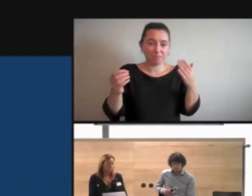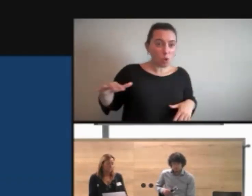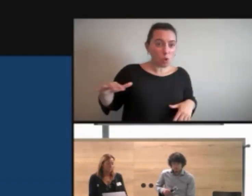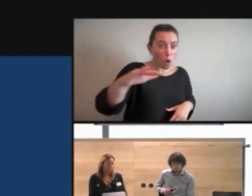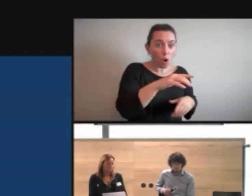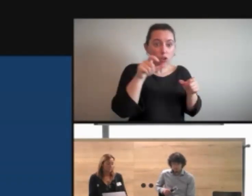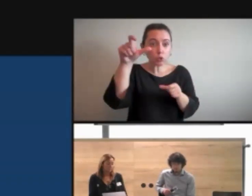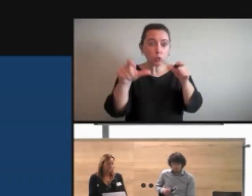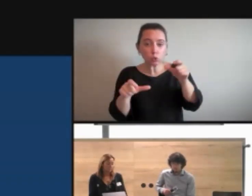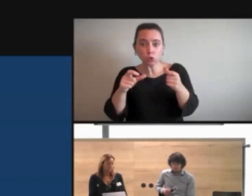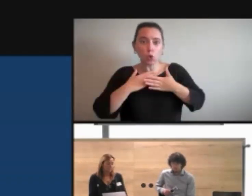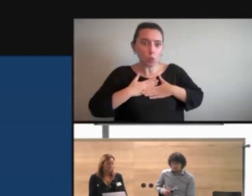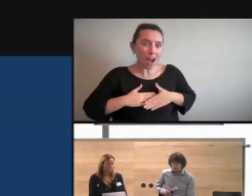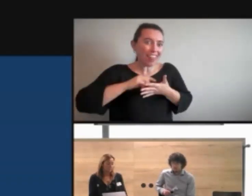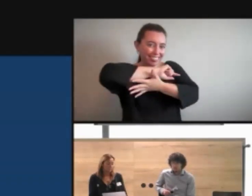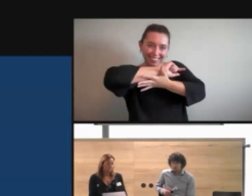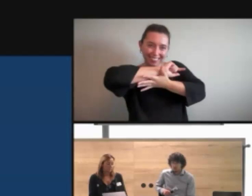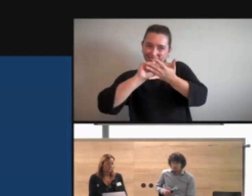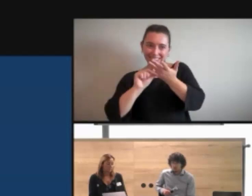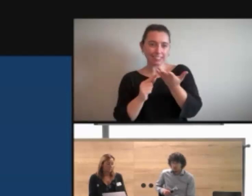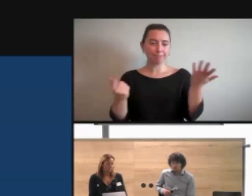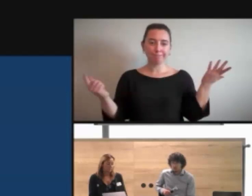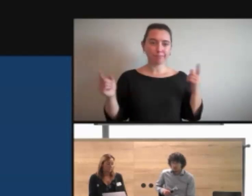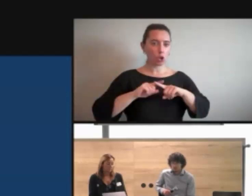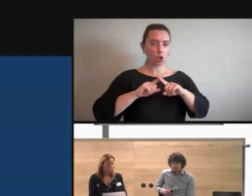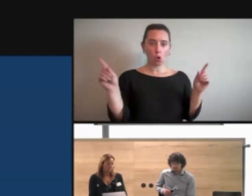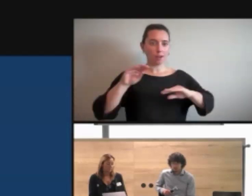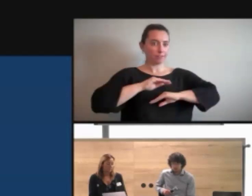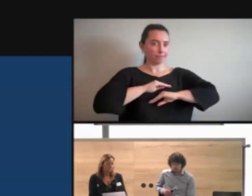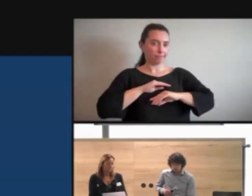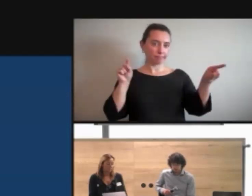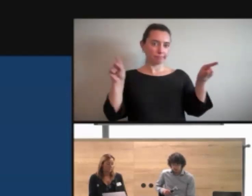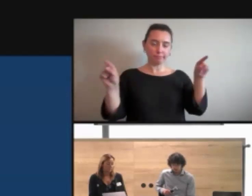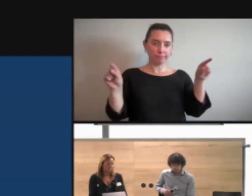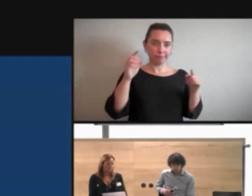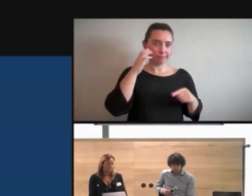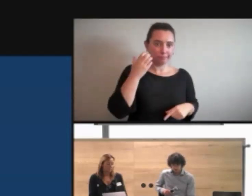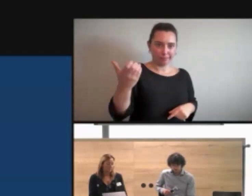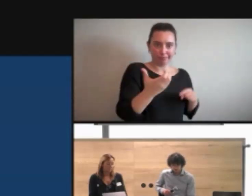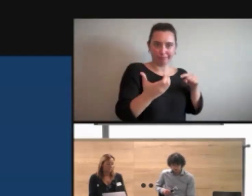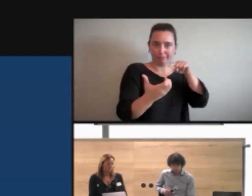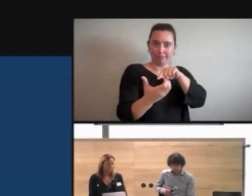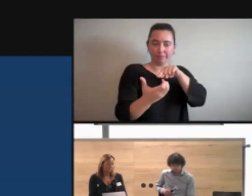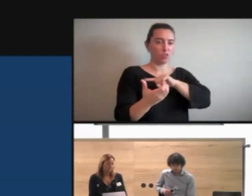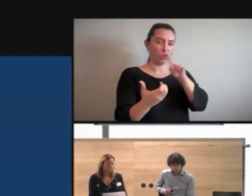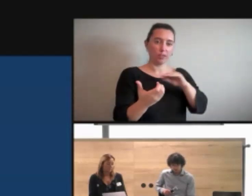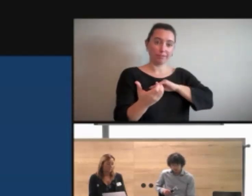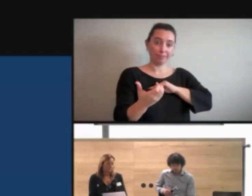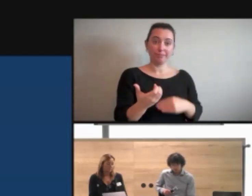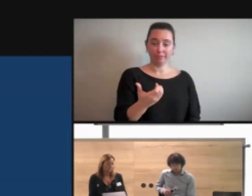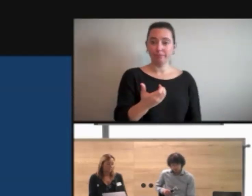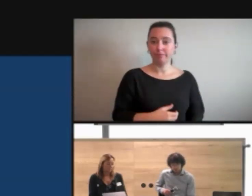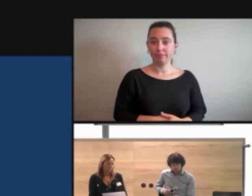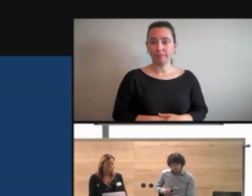expectations of different native mobile apps and devices and the assistive technologies that are available with them. Next slide,